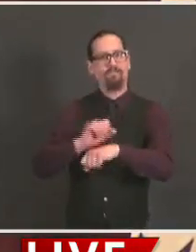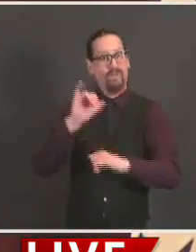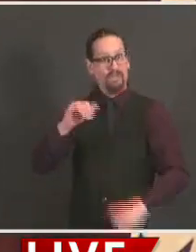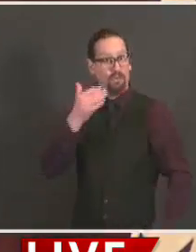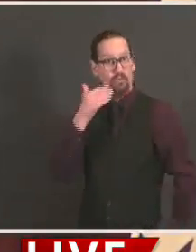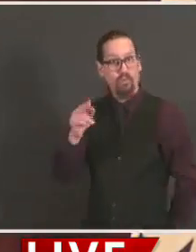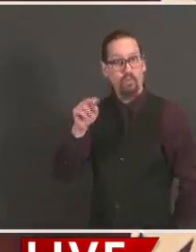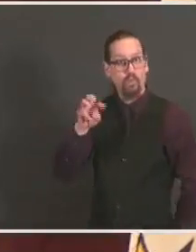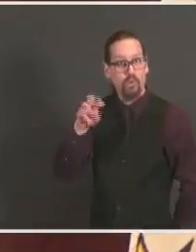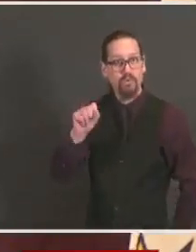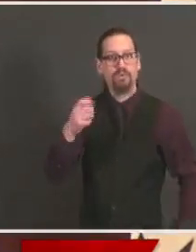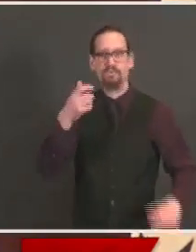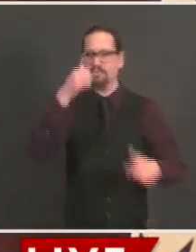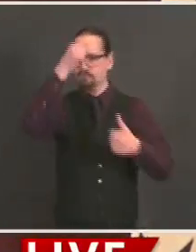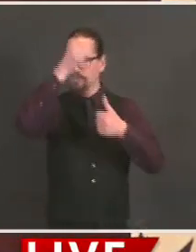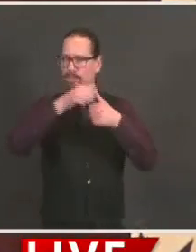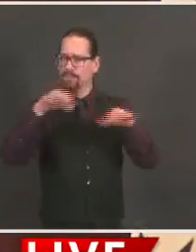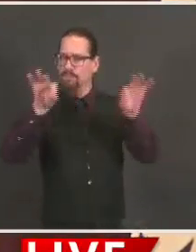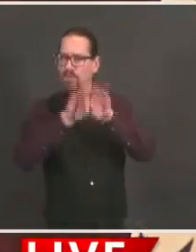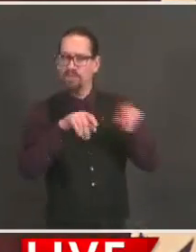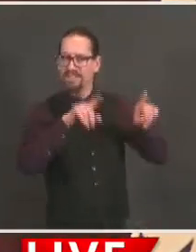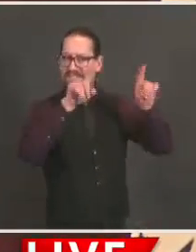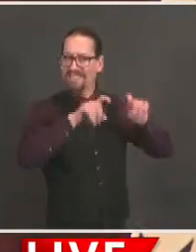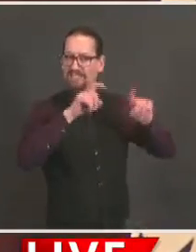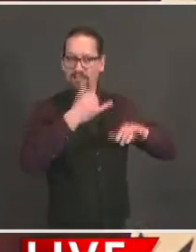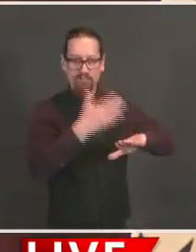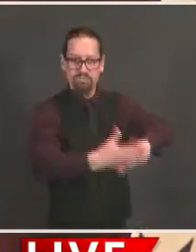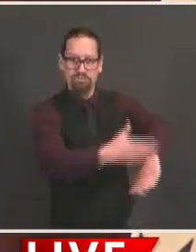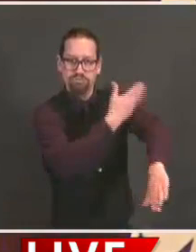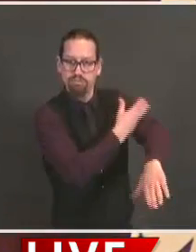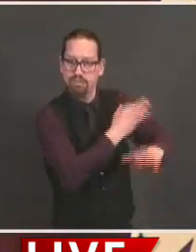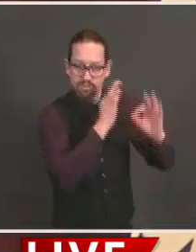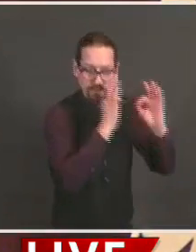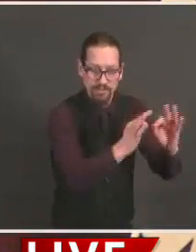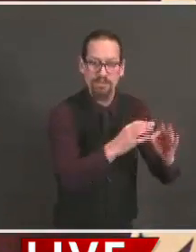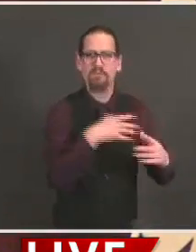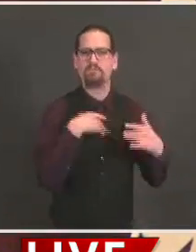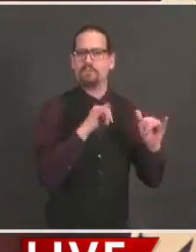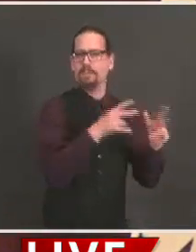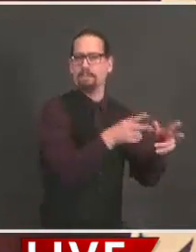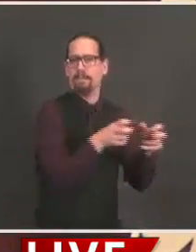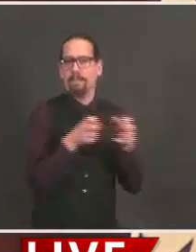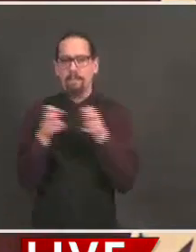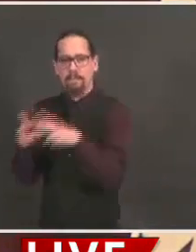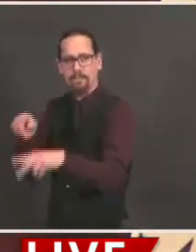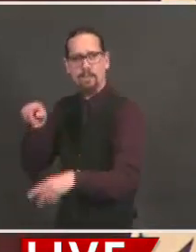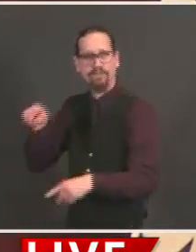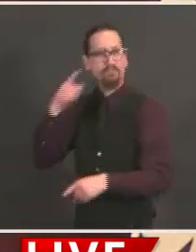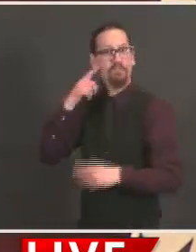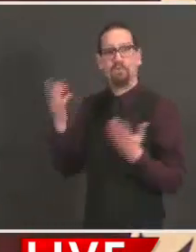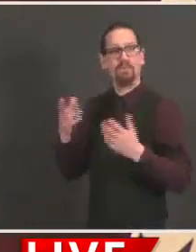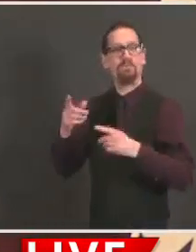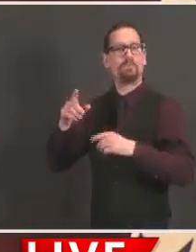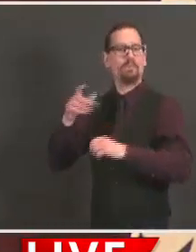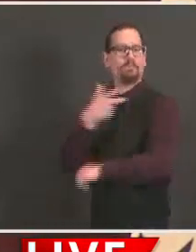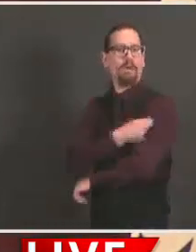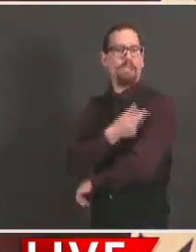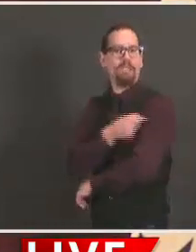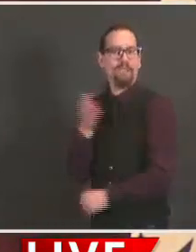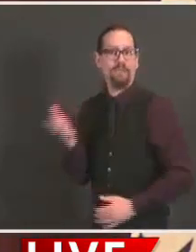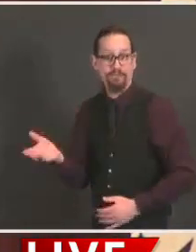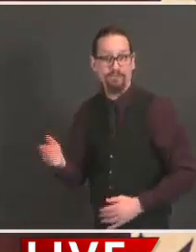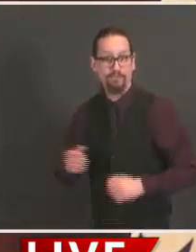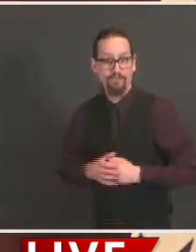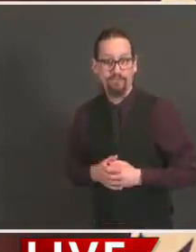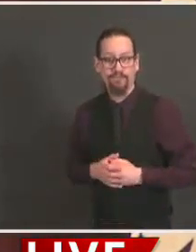past, knowing that we will do that here. Vaccinating in Rhode Island is going to use a similar model as